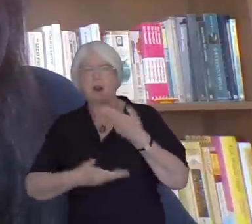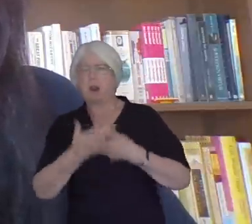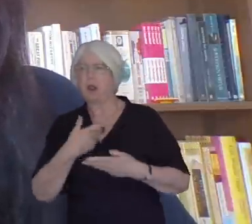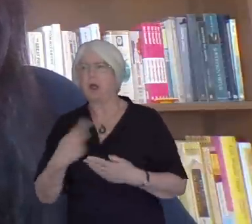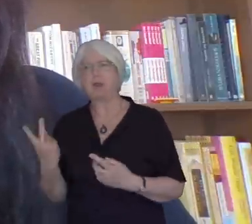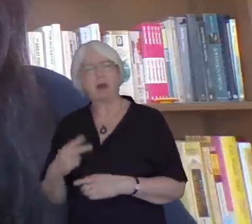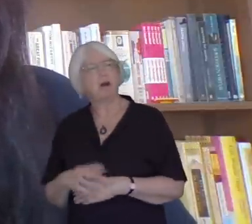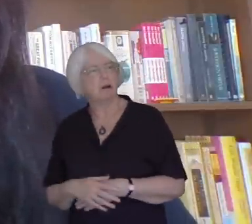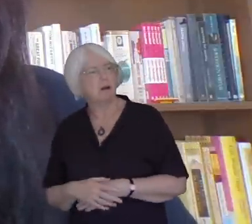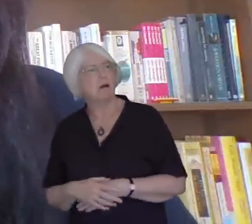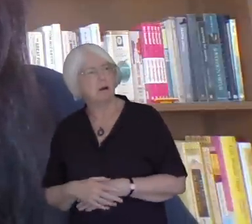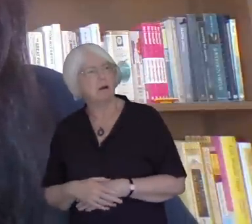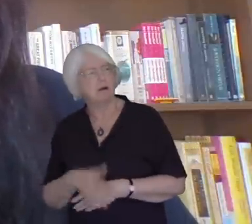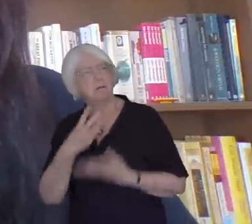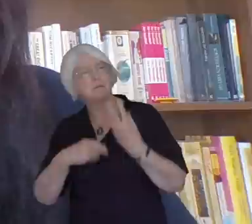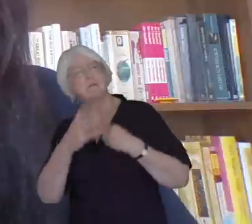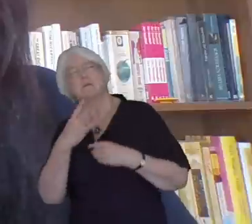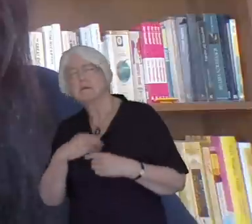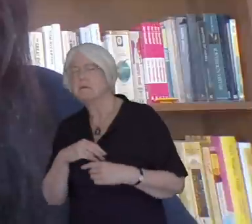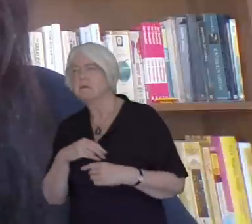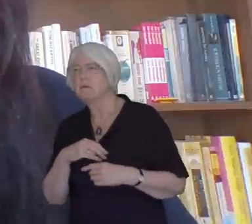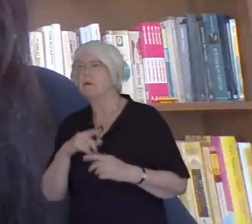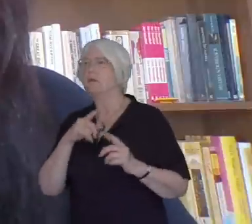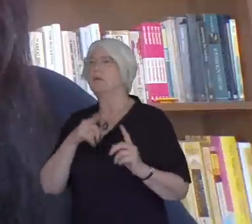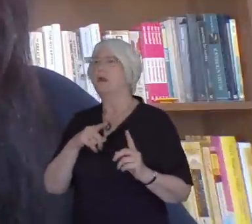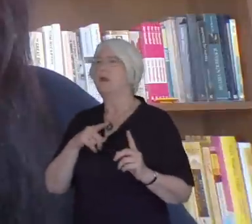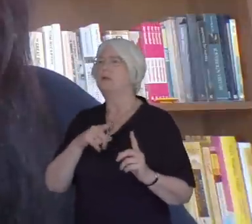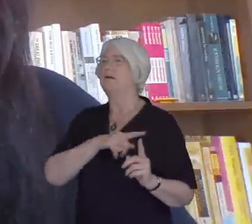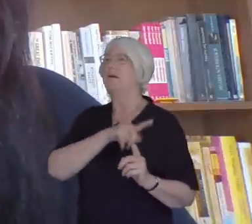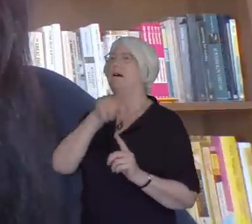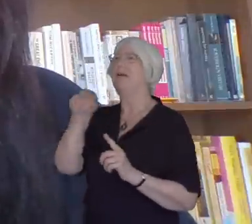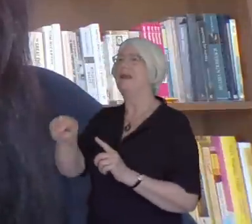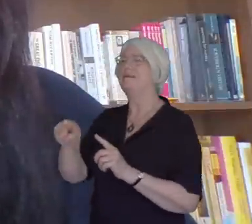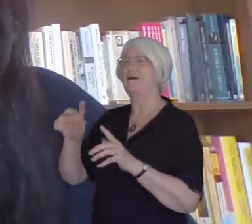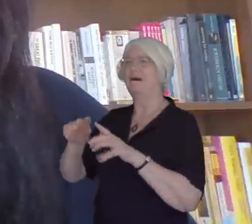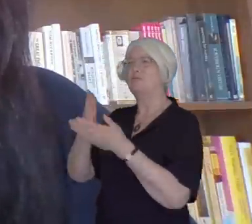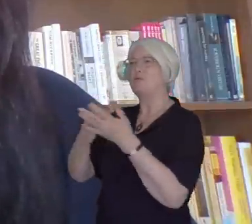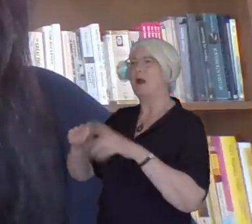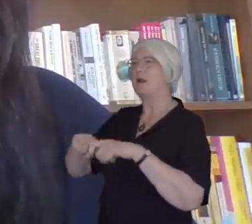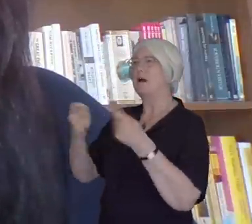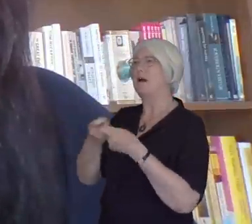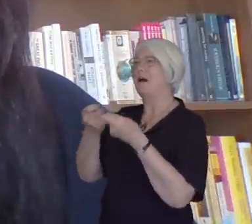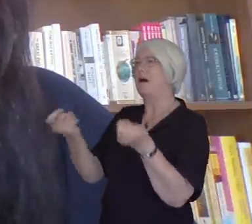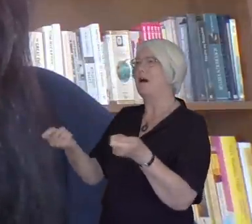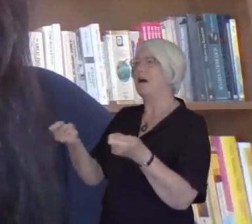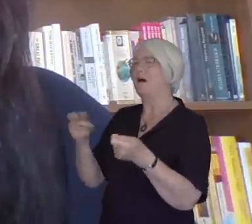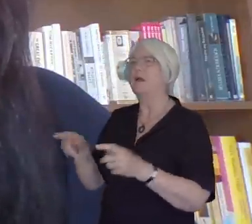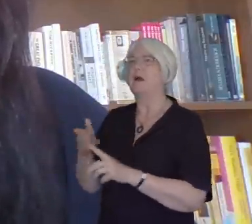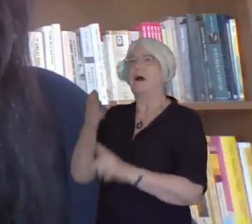say. It is only when he shares the sacramental meal with them that they recognise him.